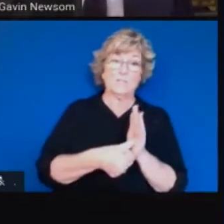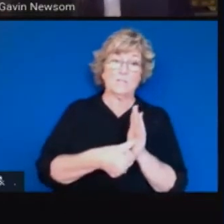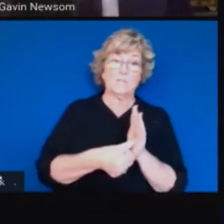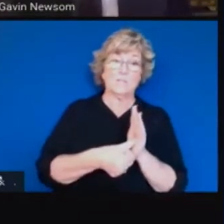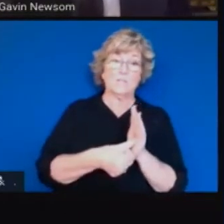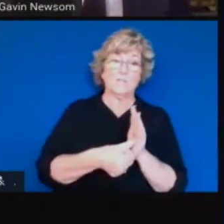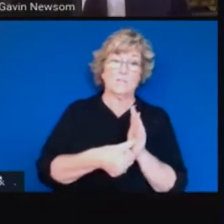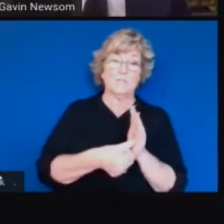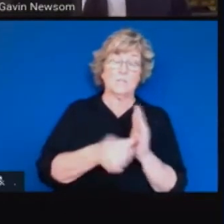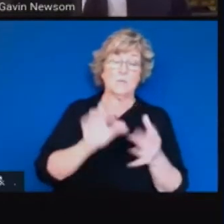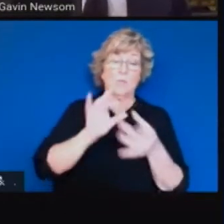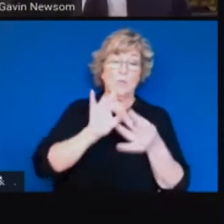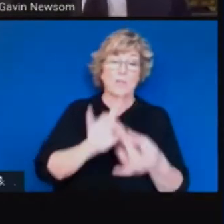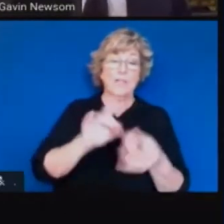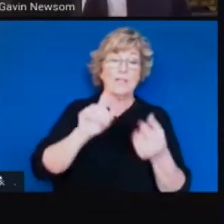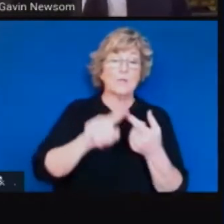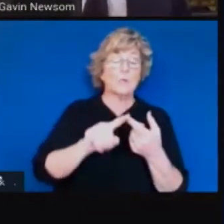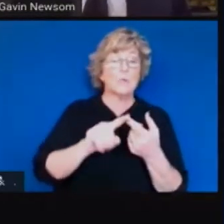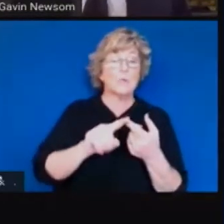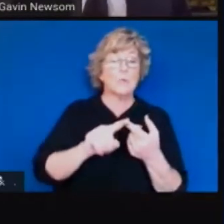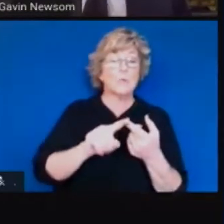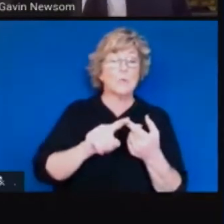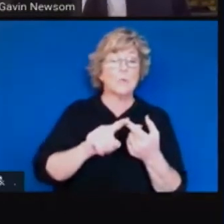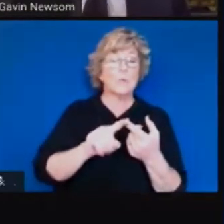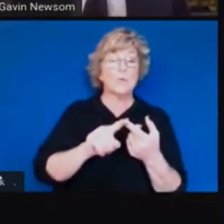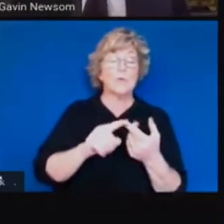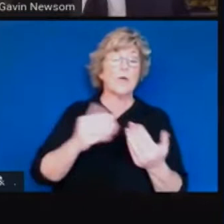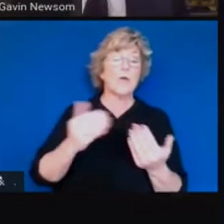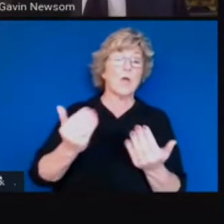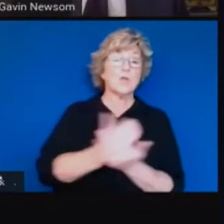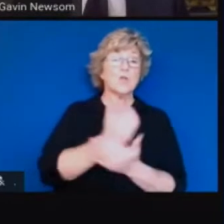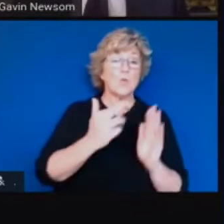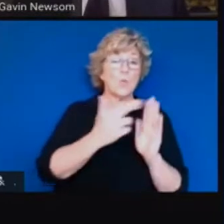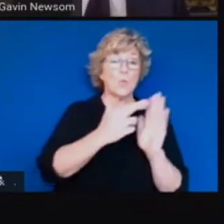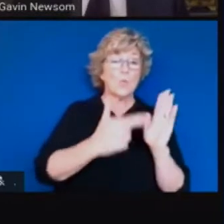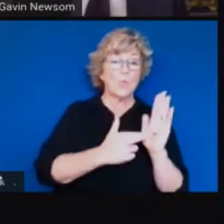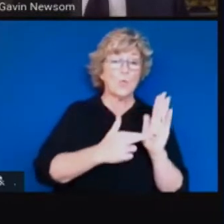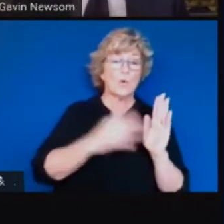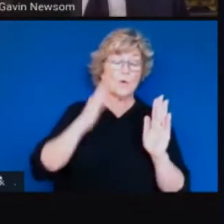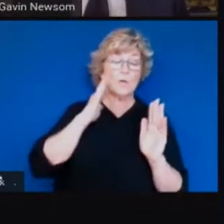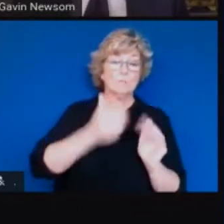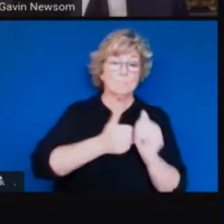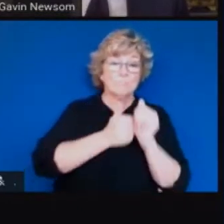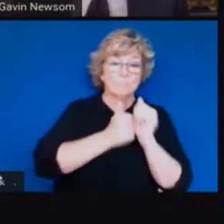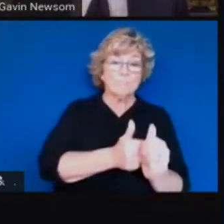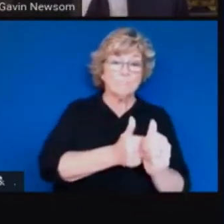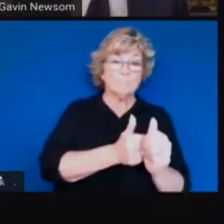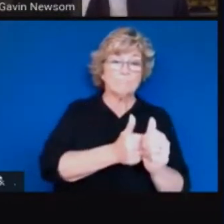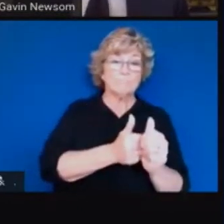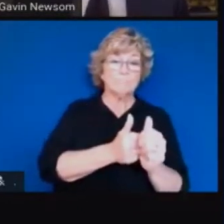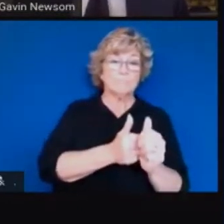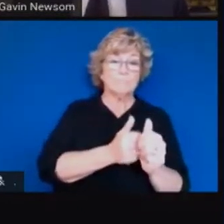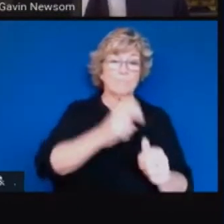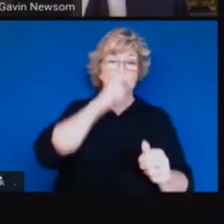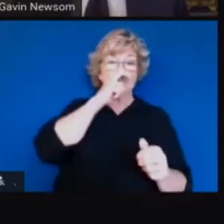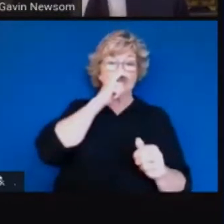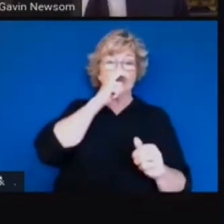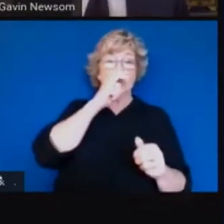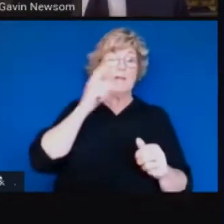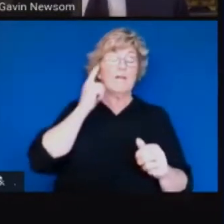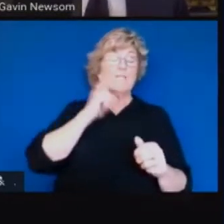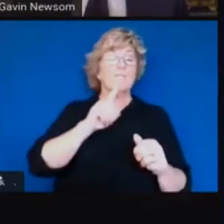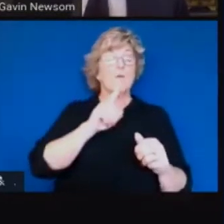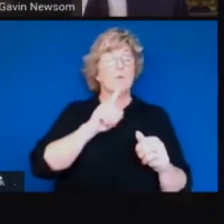yet as it relates to new protocols that we are pursuing, potential quarantine protocols,